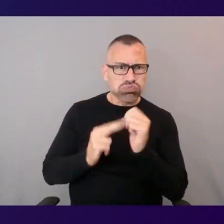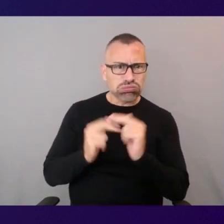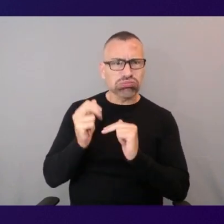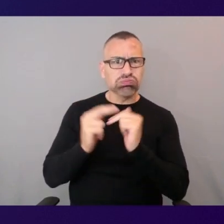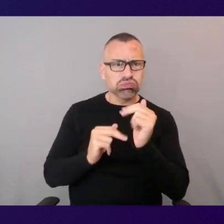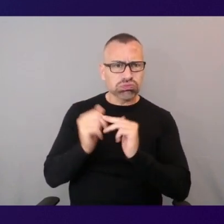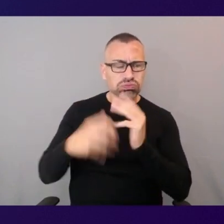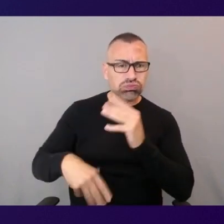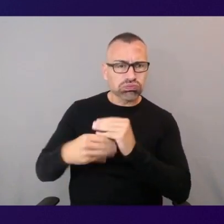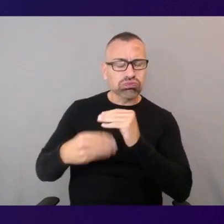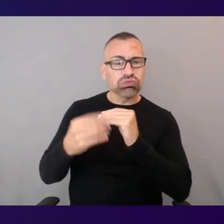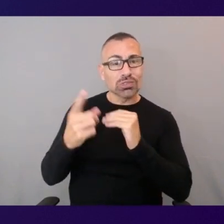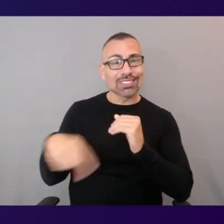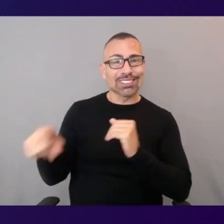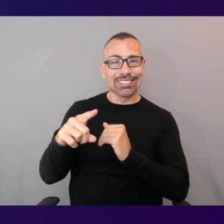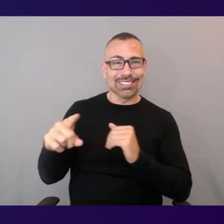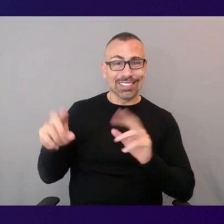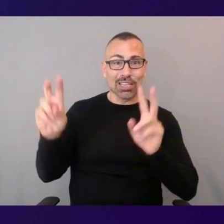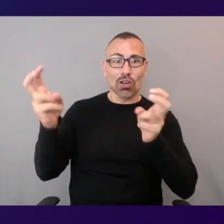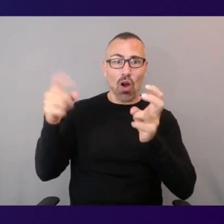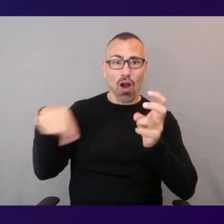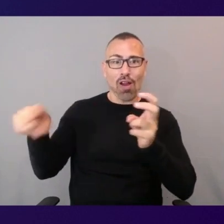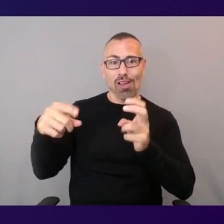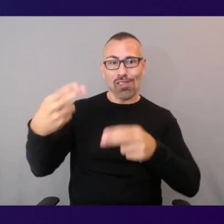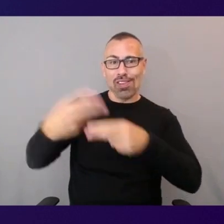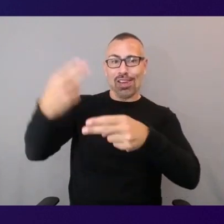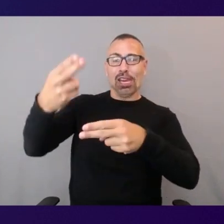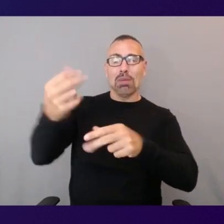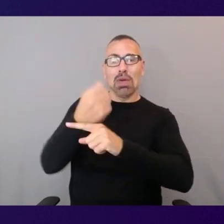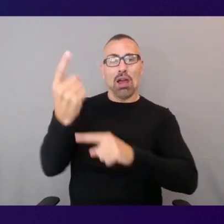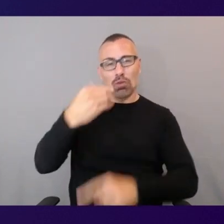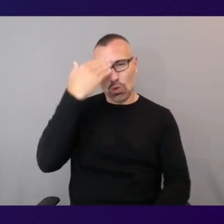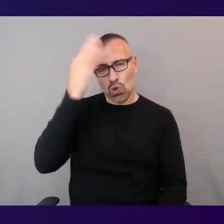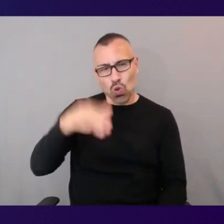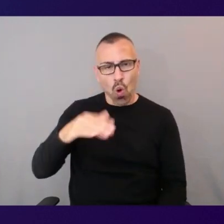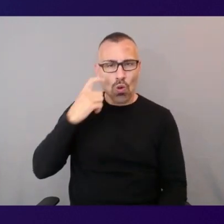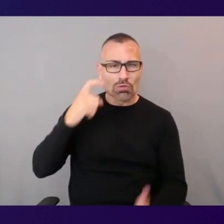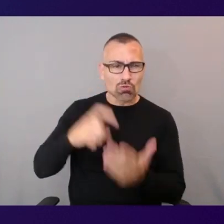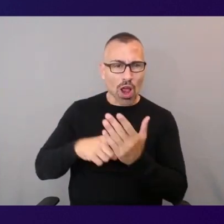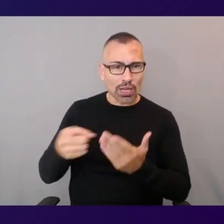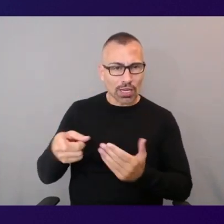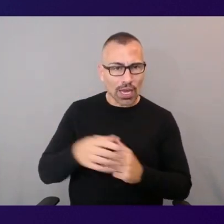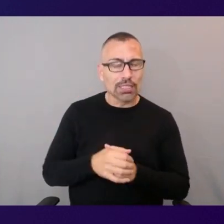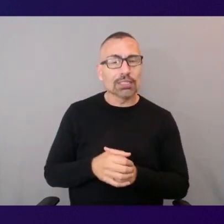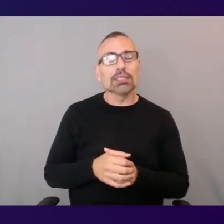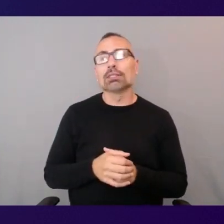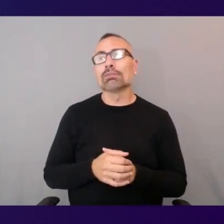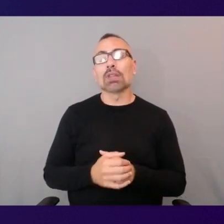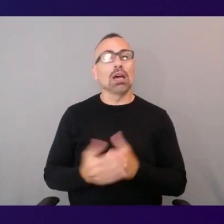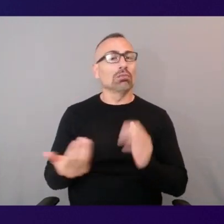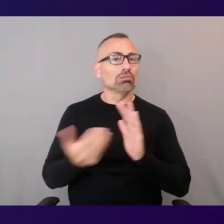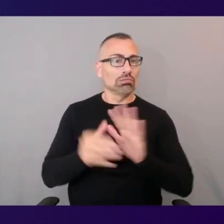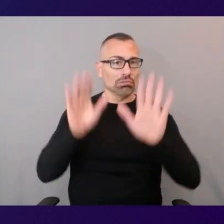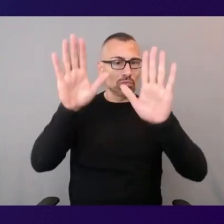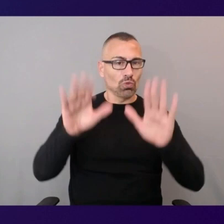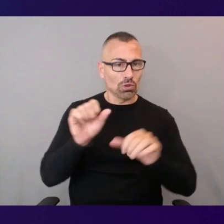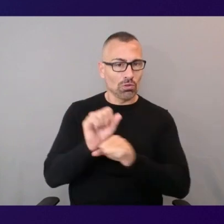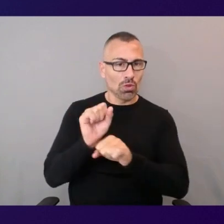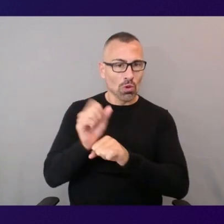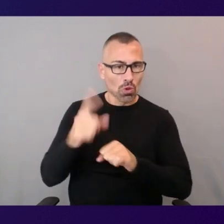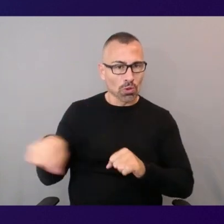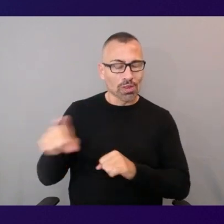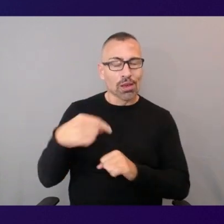Kleenex of the industry, right? Yeah, again, great to work with them. I've actually worked at Citrix off and on throughout the